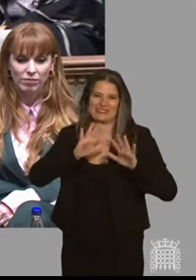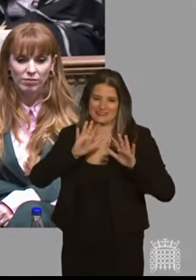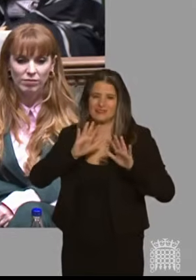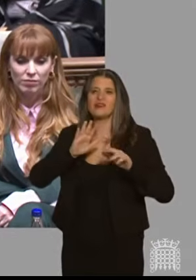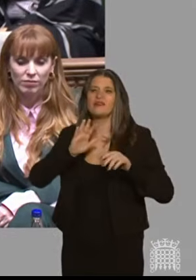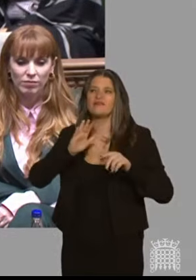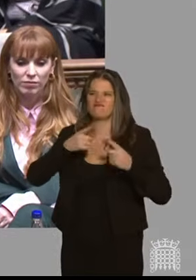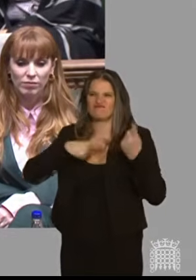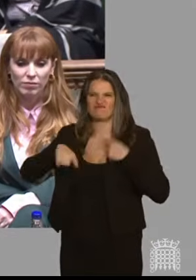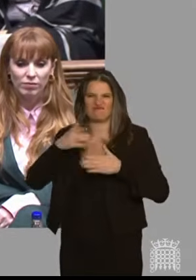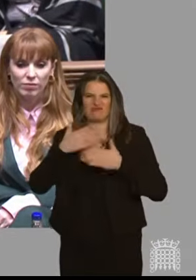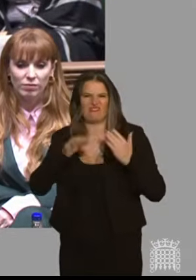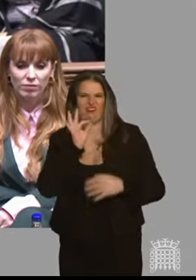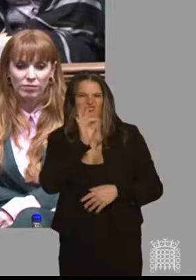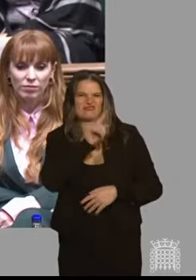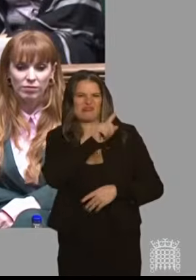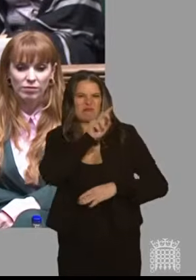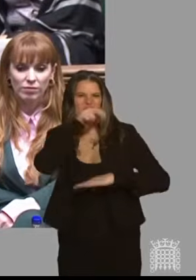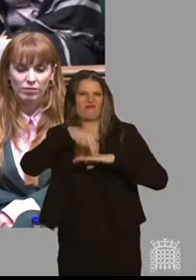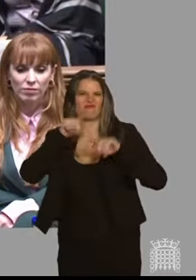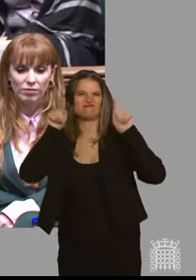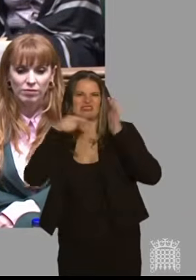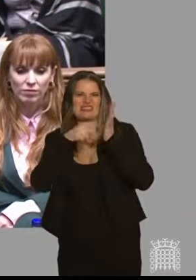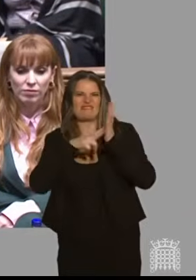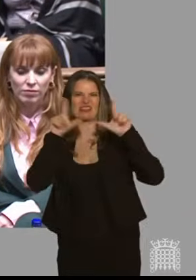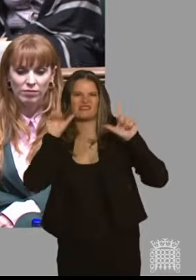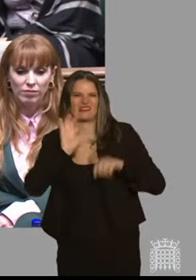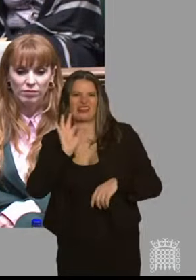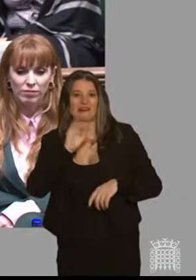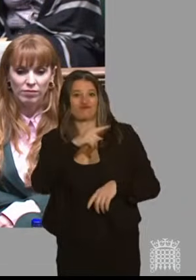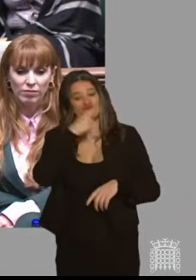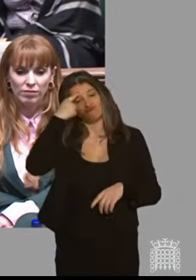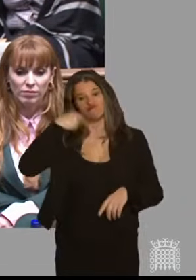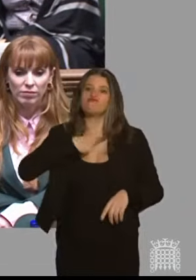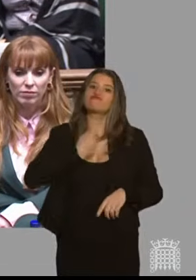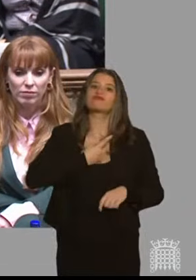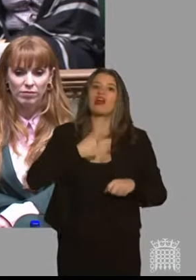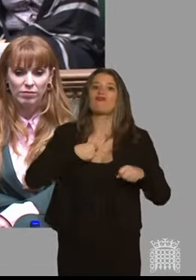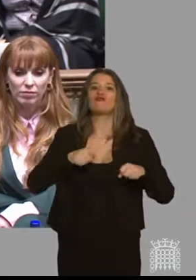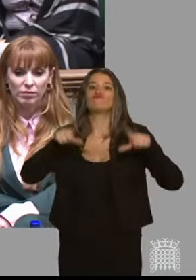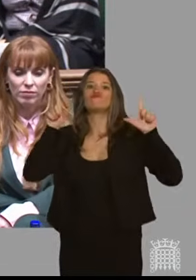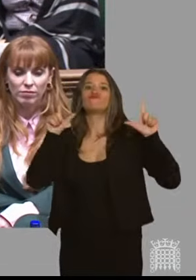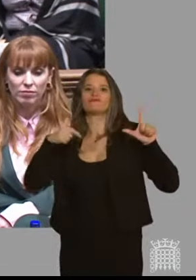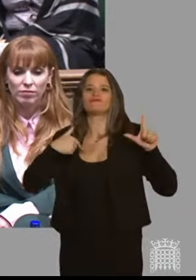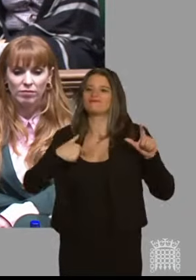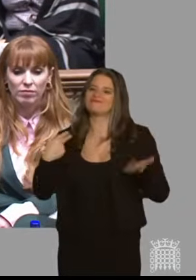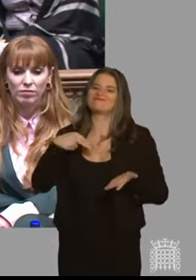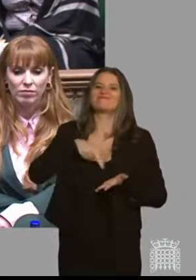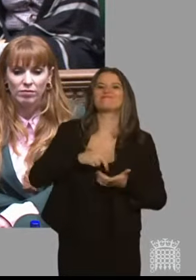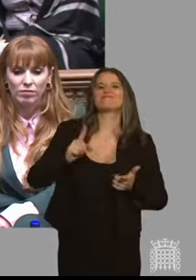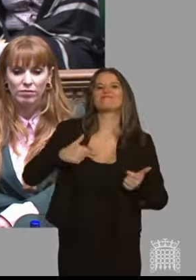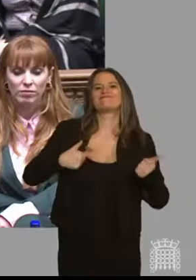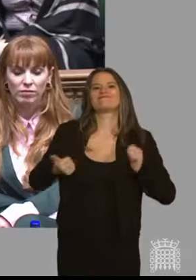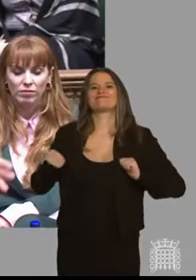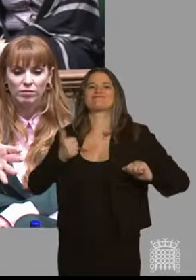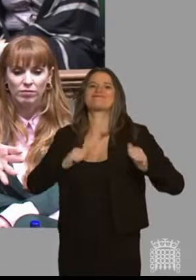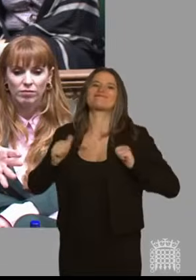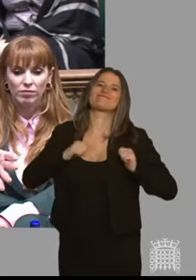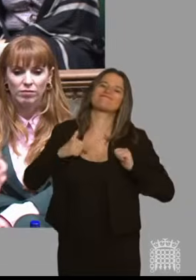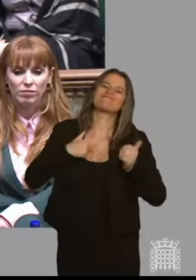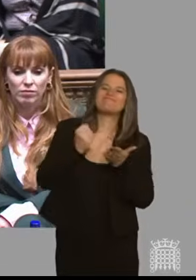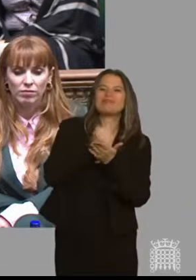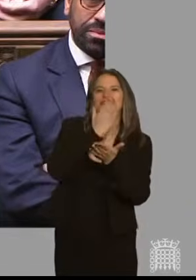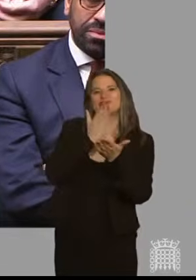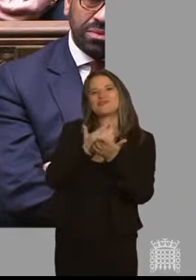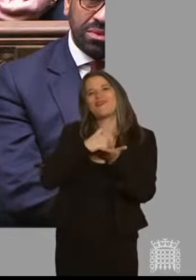man bankrolling his election says the member for Hackney North should be shot, he suddenly finds himself